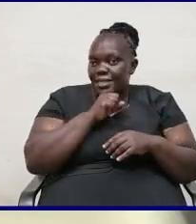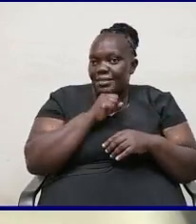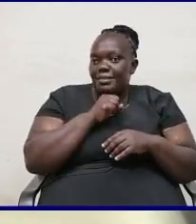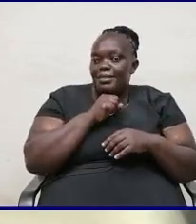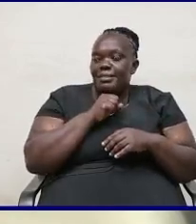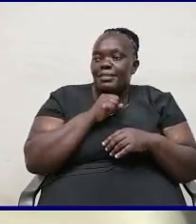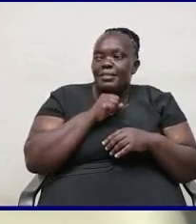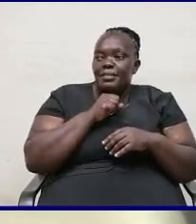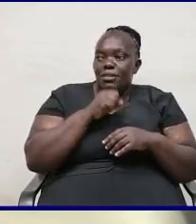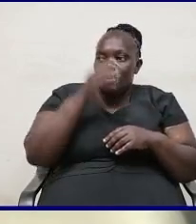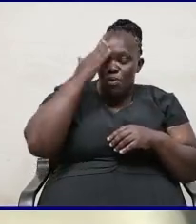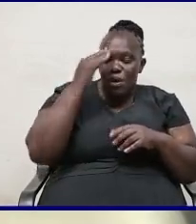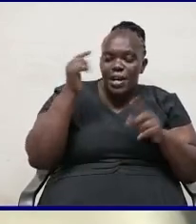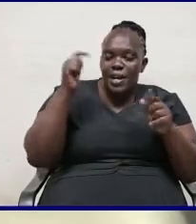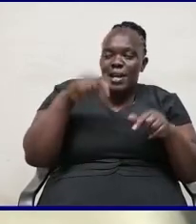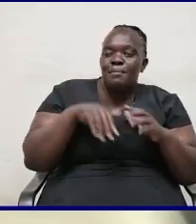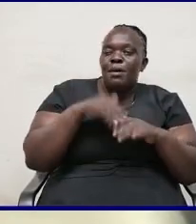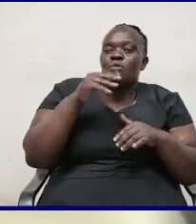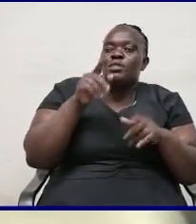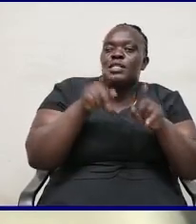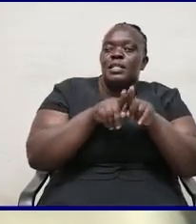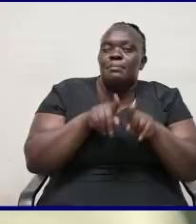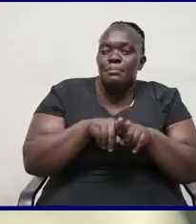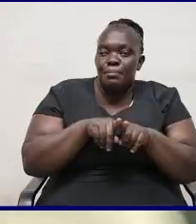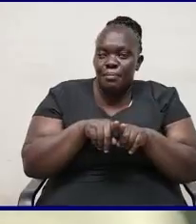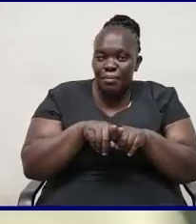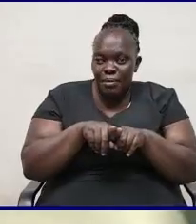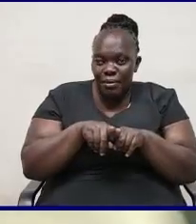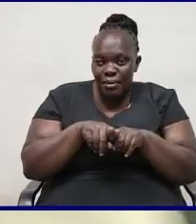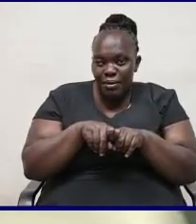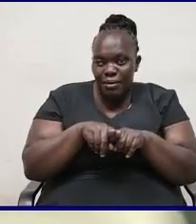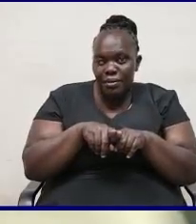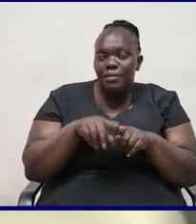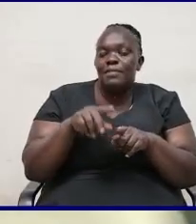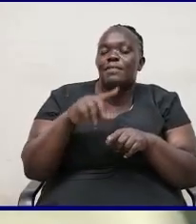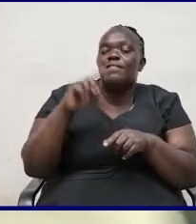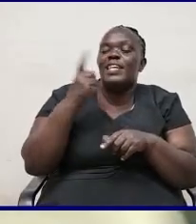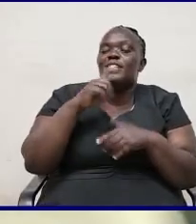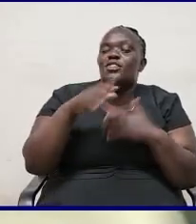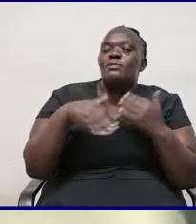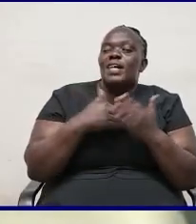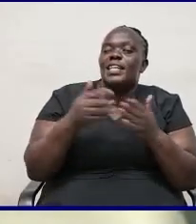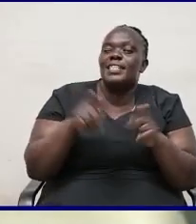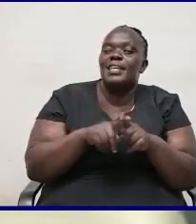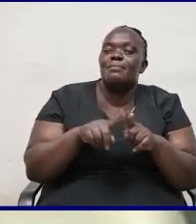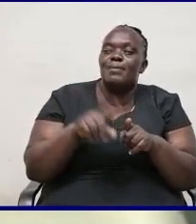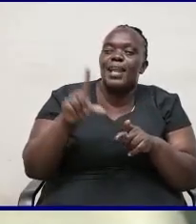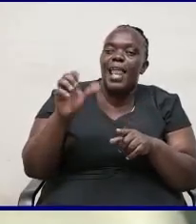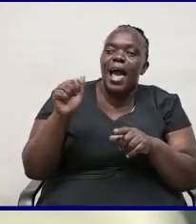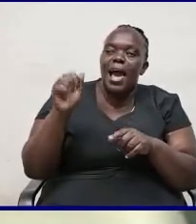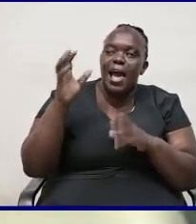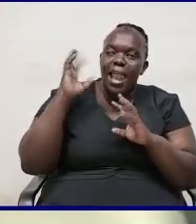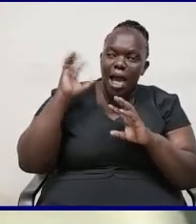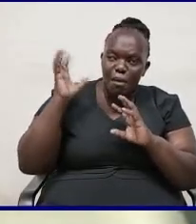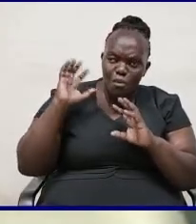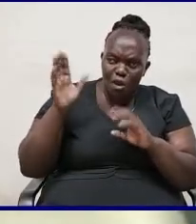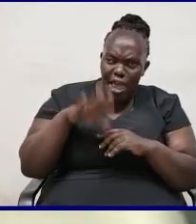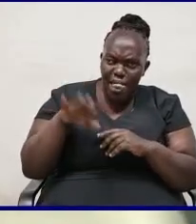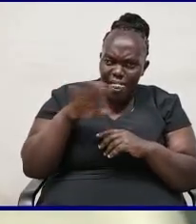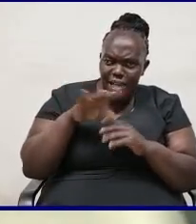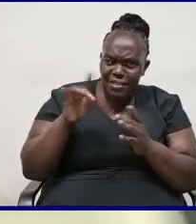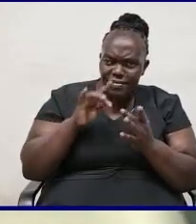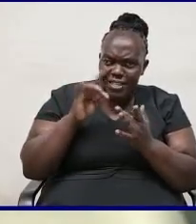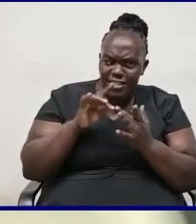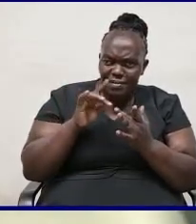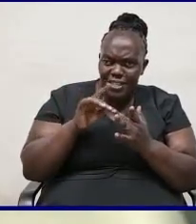that's why it came out like that. So I'm the first and foremost Tourism Lamu. And specifically, I want to